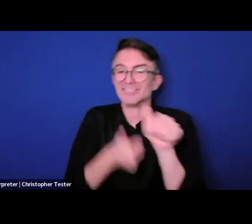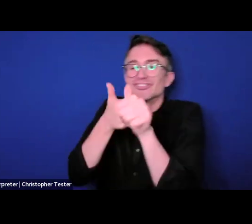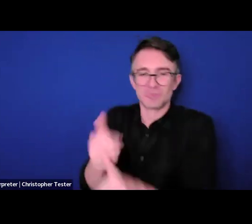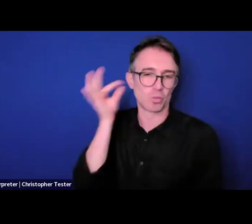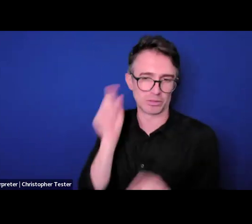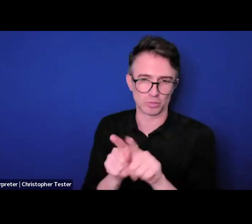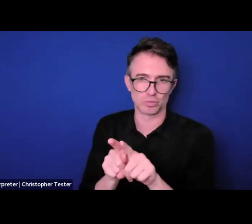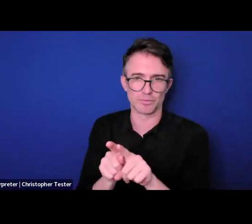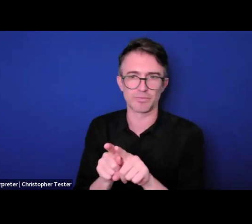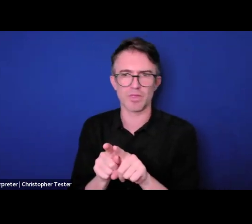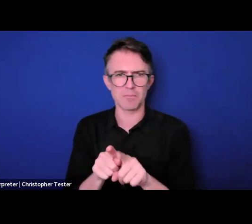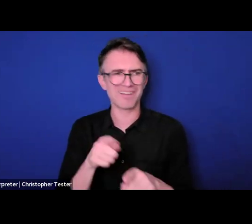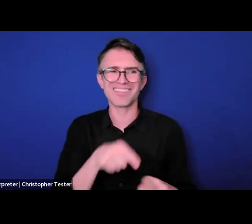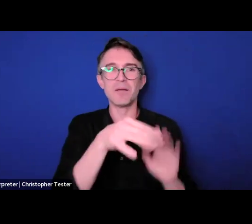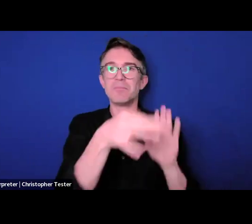care is